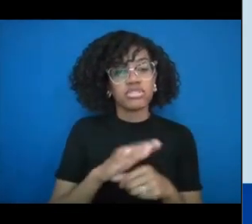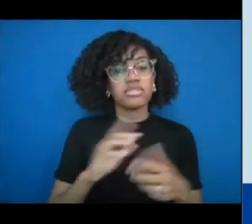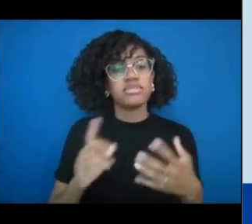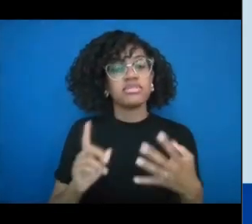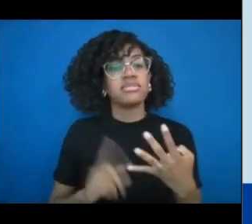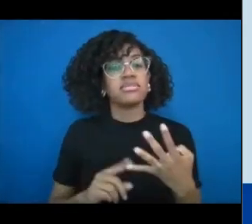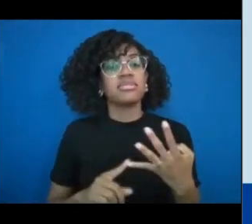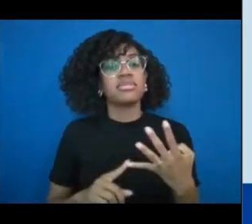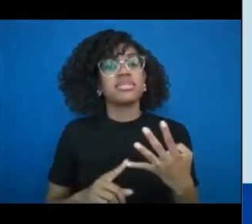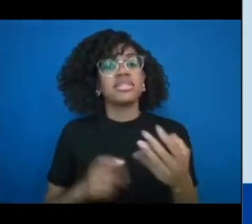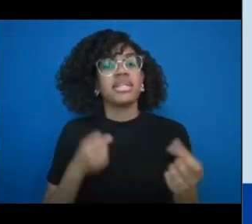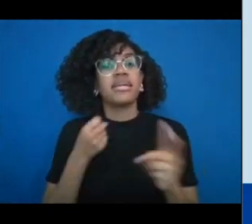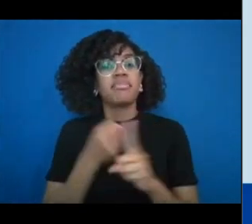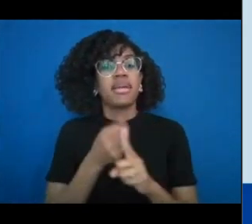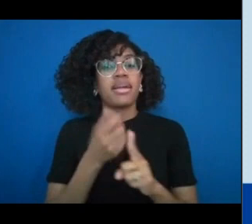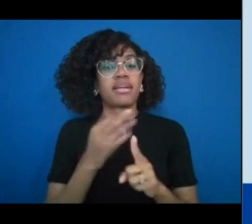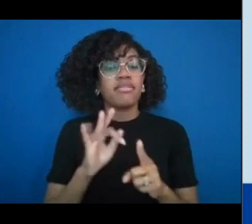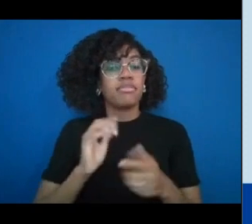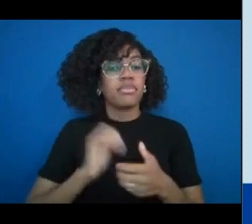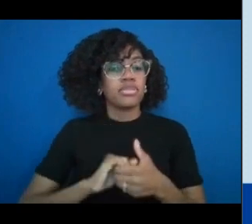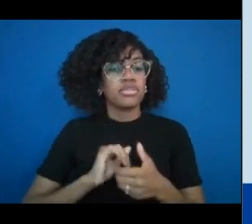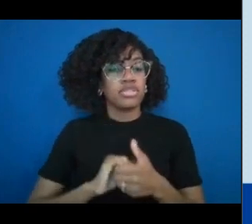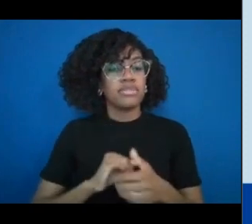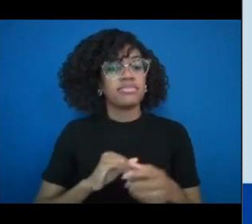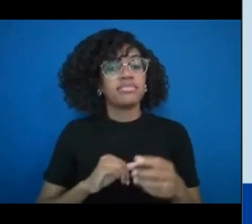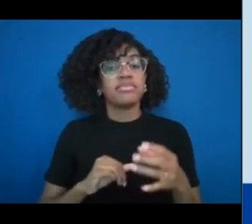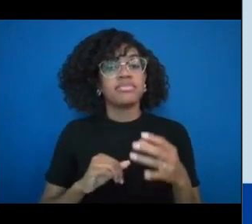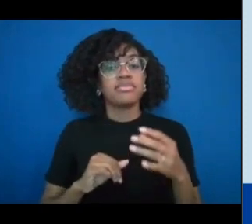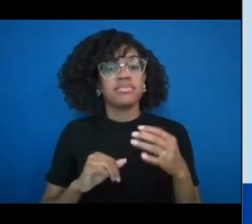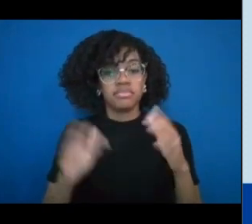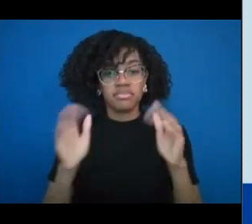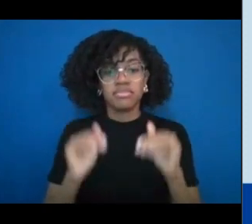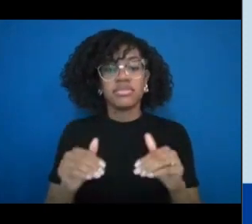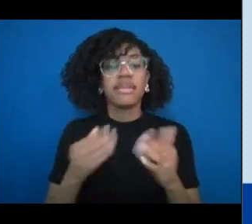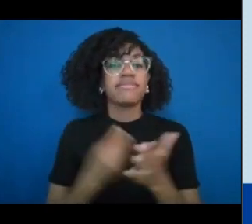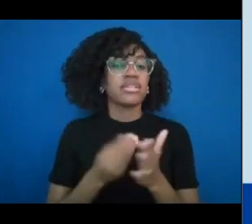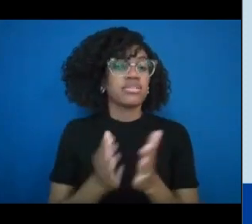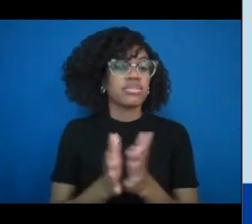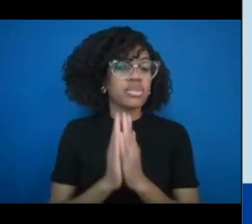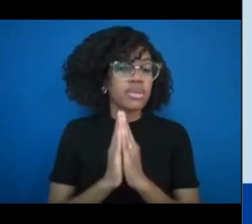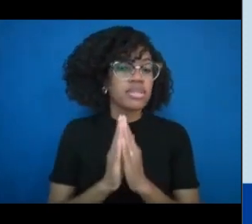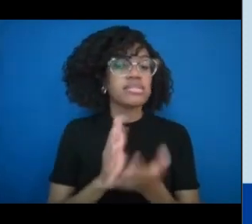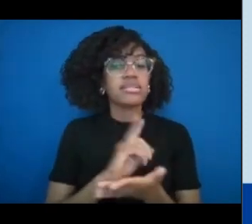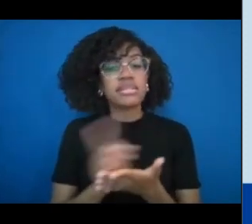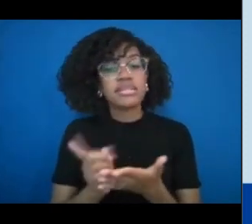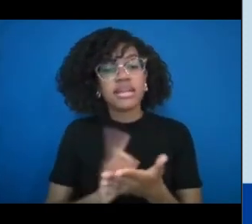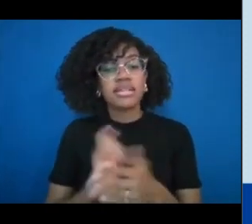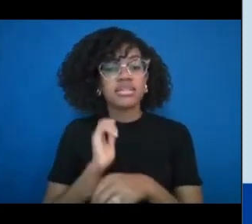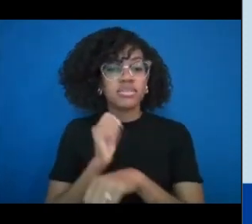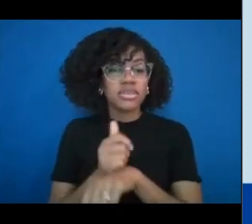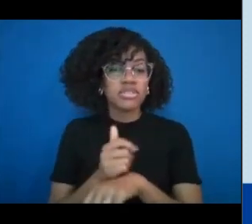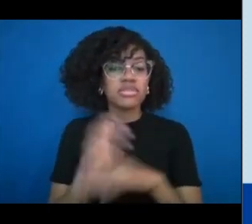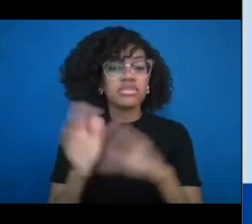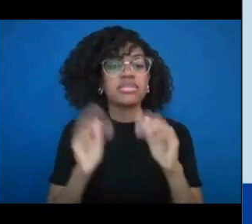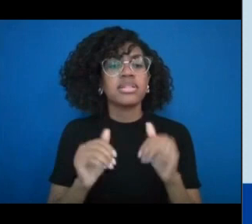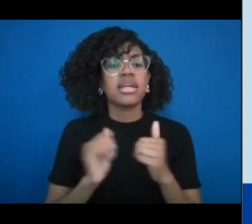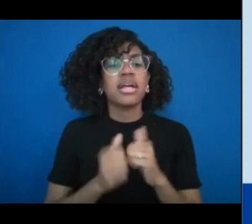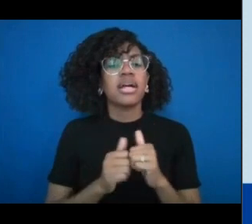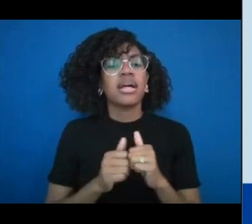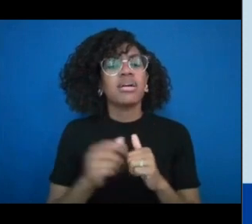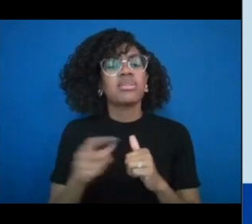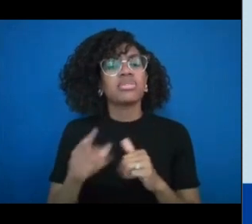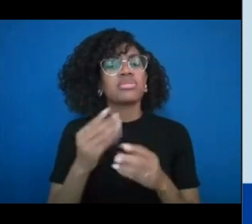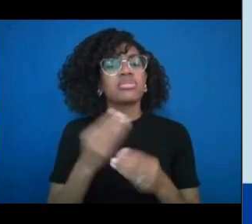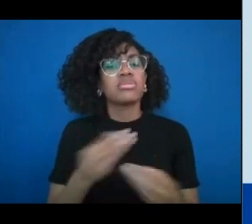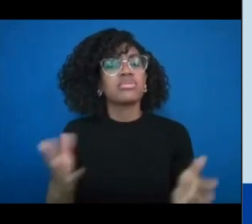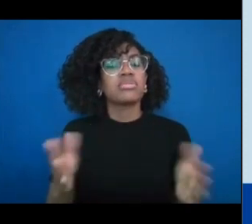potential impacts of the partnership, your funding request and program design and implementation, and how you plan to share results